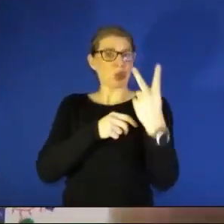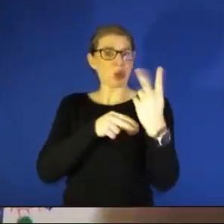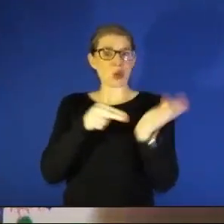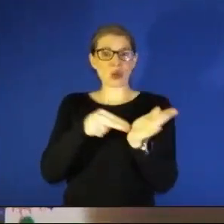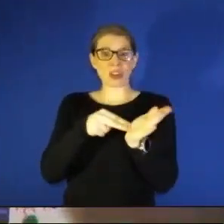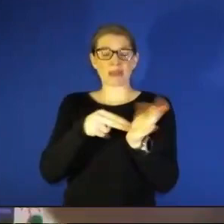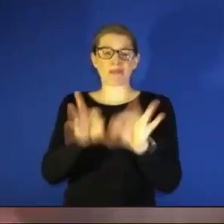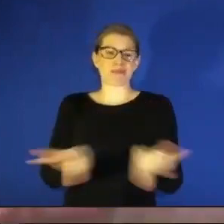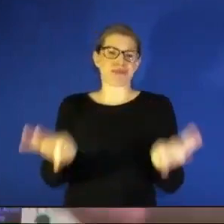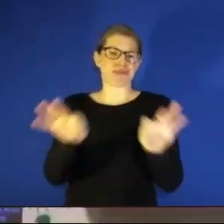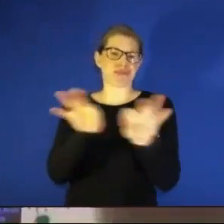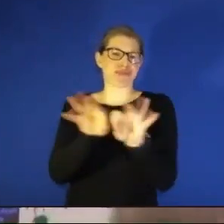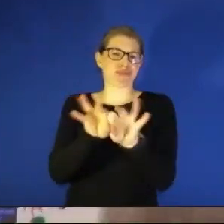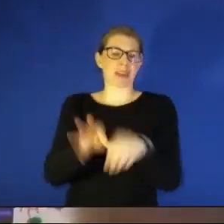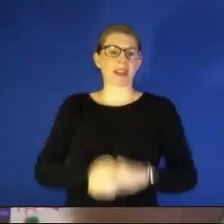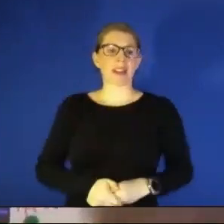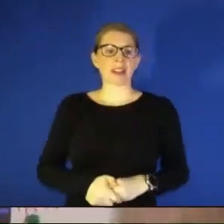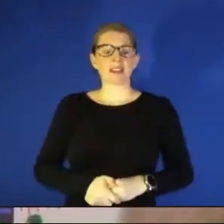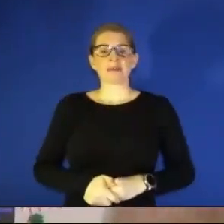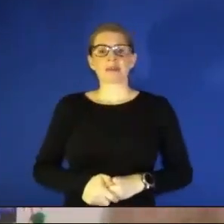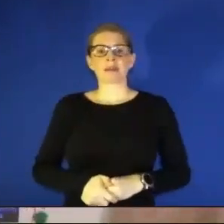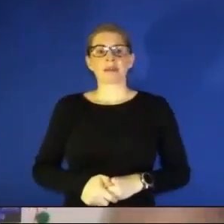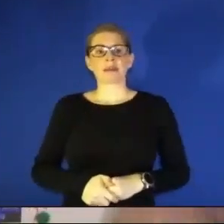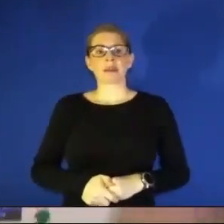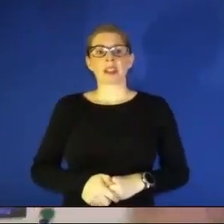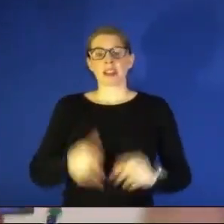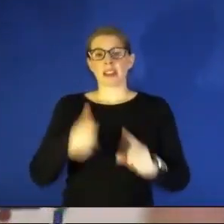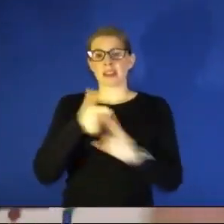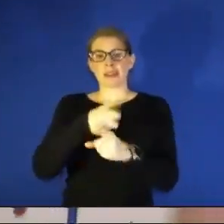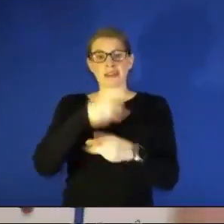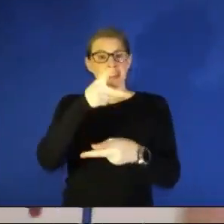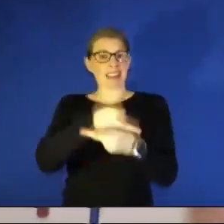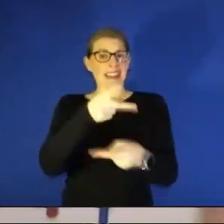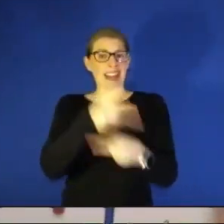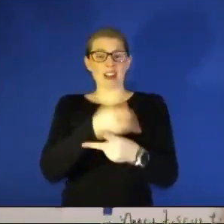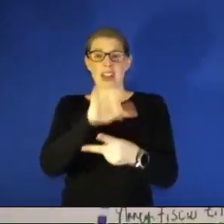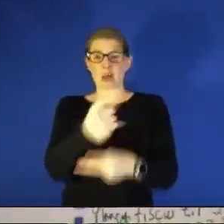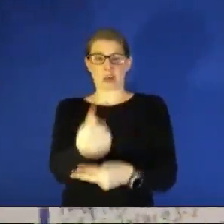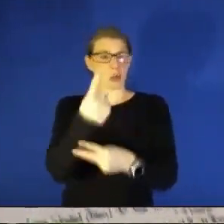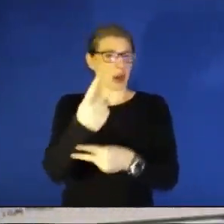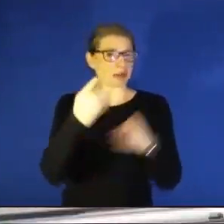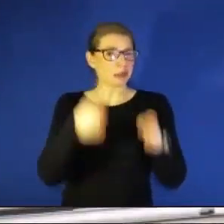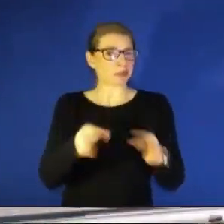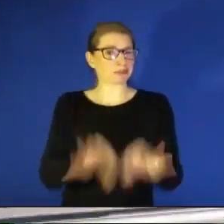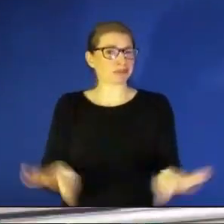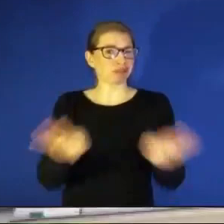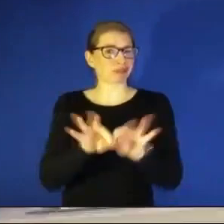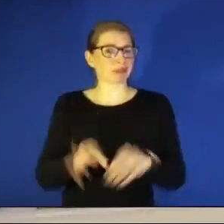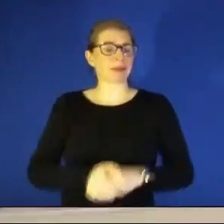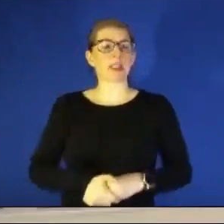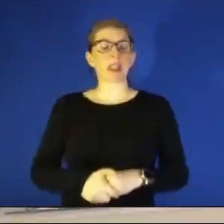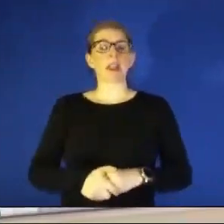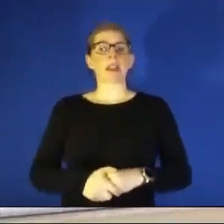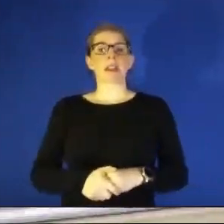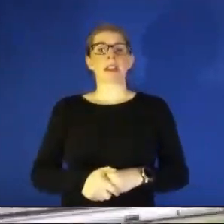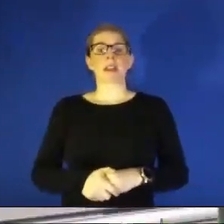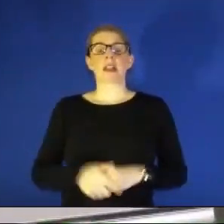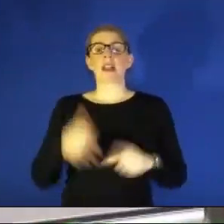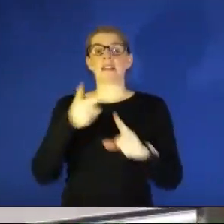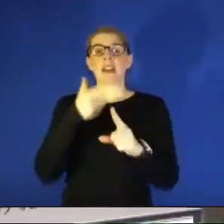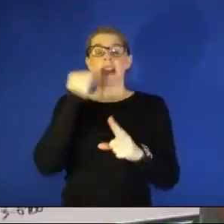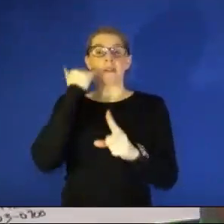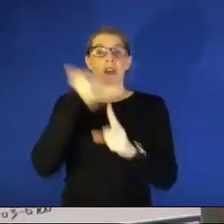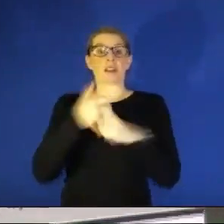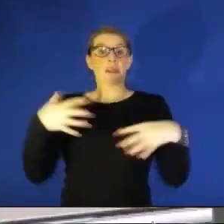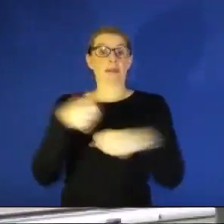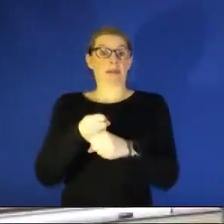them, they're one leg of that stool to take care of that one person. So it's very important. If you had to describe in a nutshell the kind of teammates